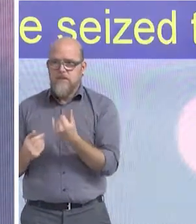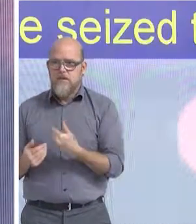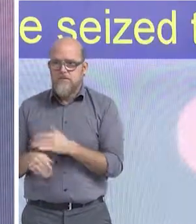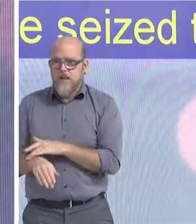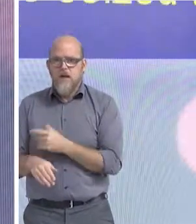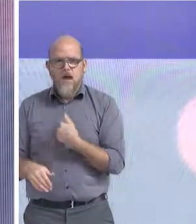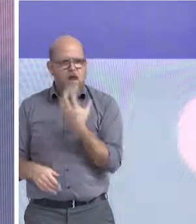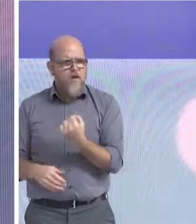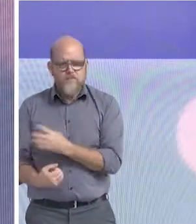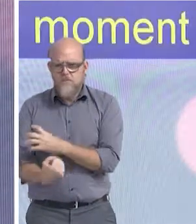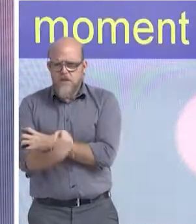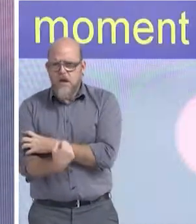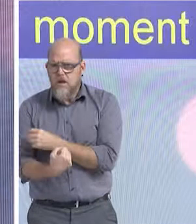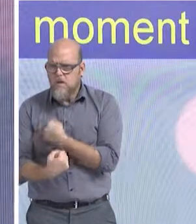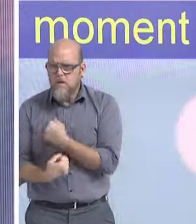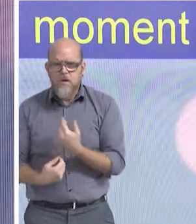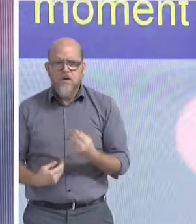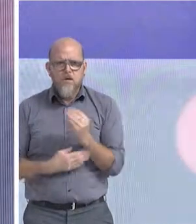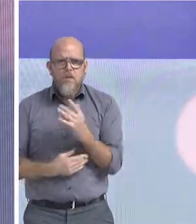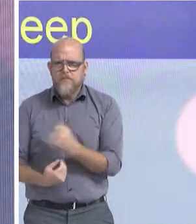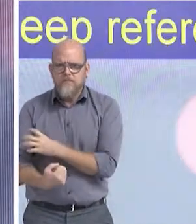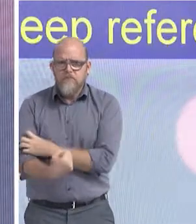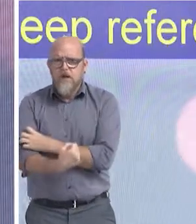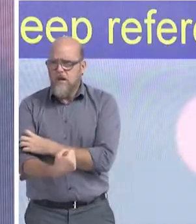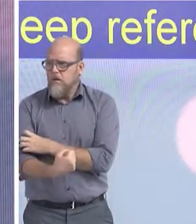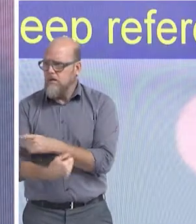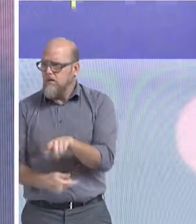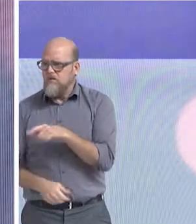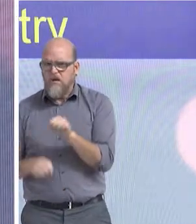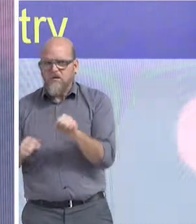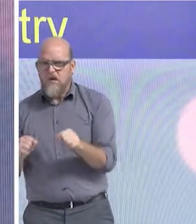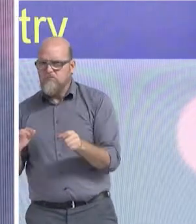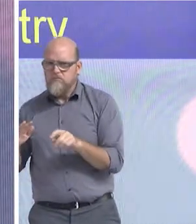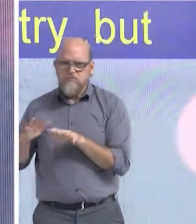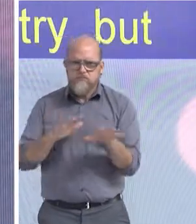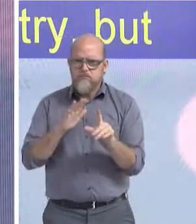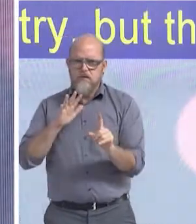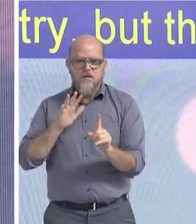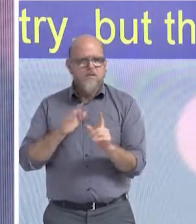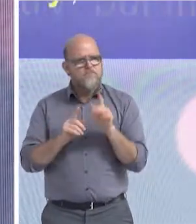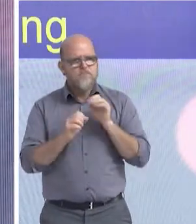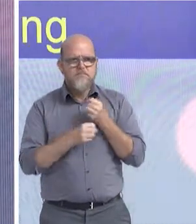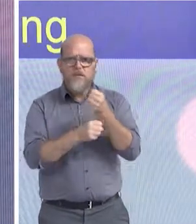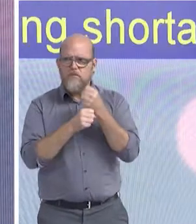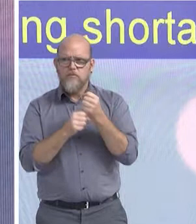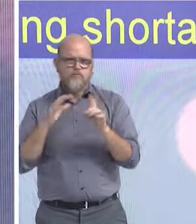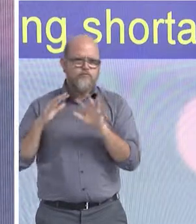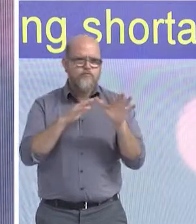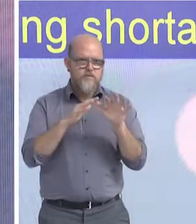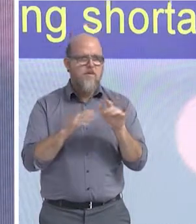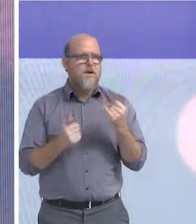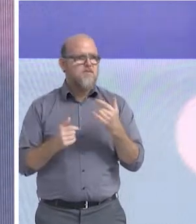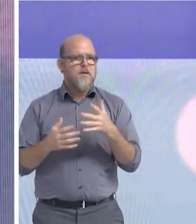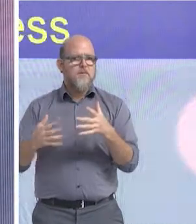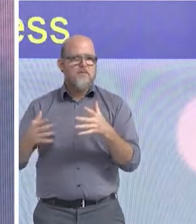again, I don't want to keep referencing my own country, but I suppose the one I'm most familiar with, there's a big housing shortage, a lot of homelessness. And again, people are